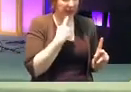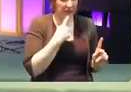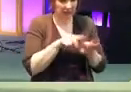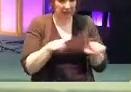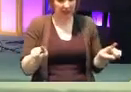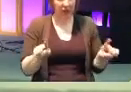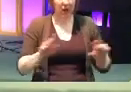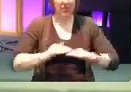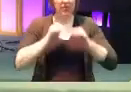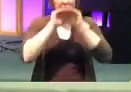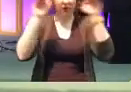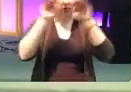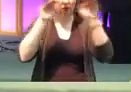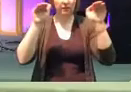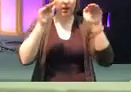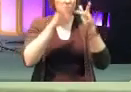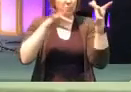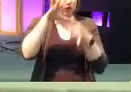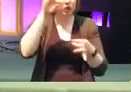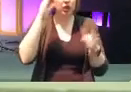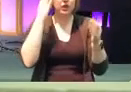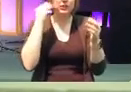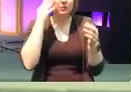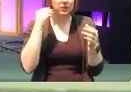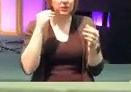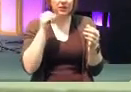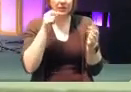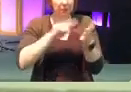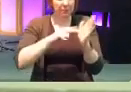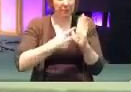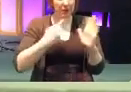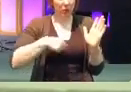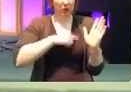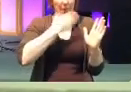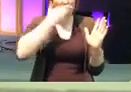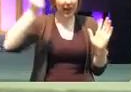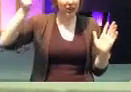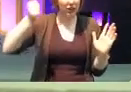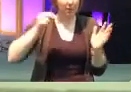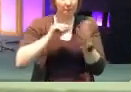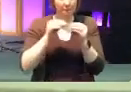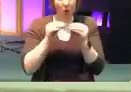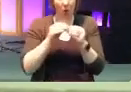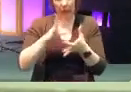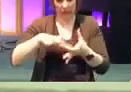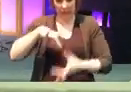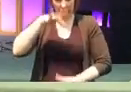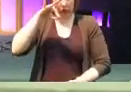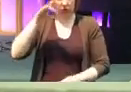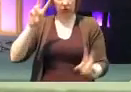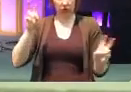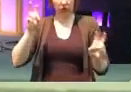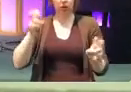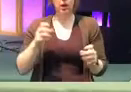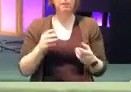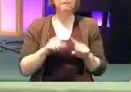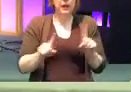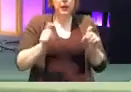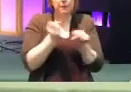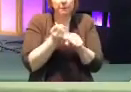level of spiritual experience. And again, this doesn't make us better. It doesn't make us more spiritual. It does make